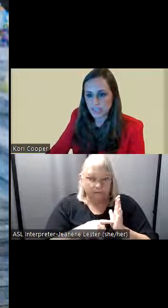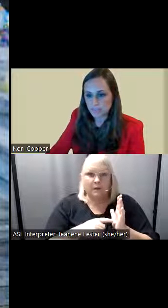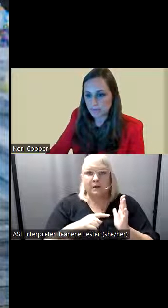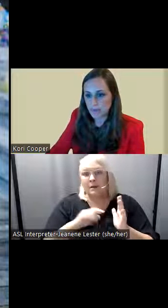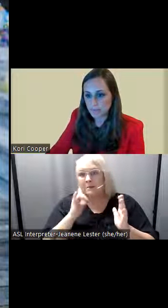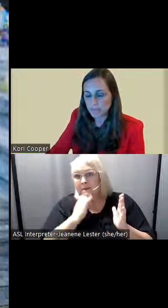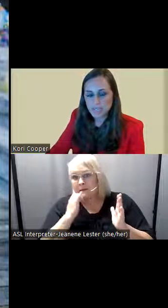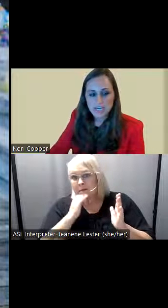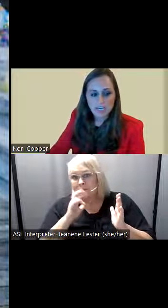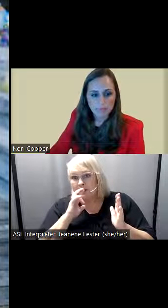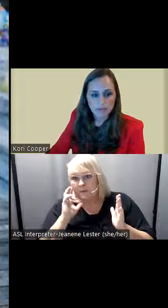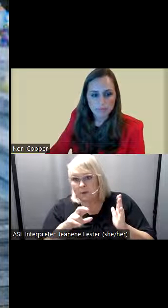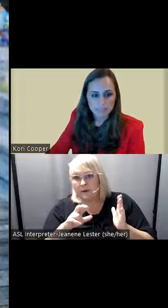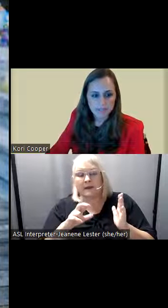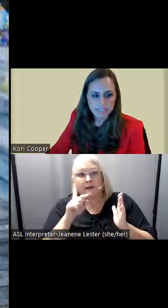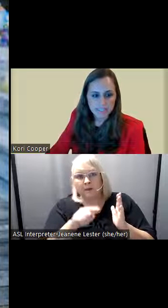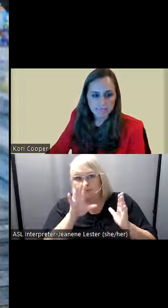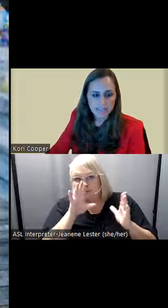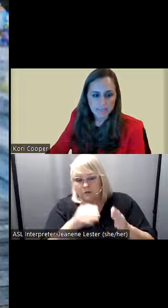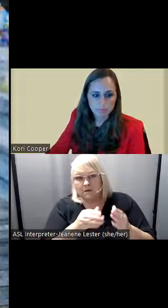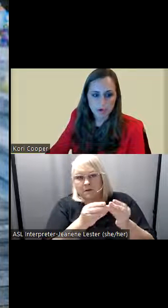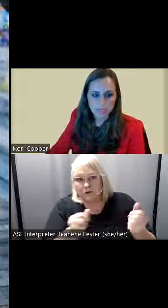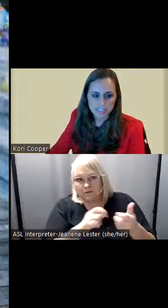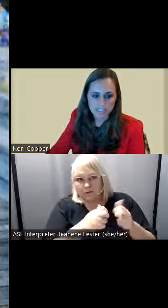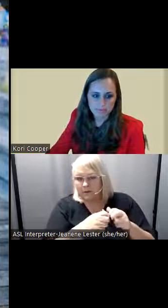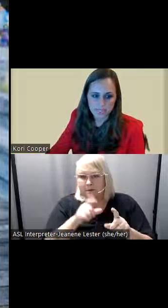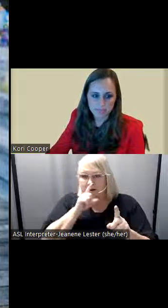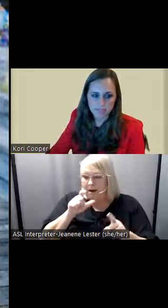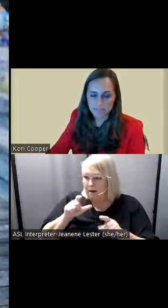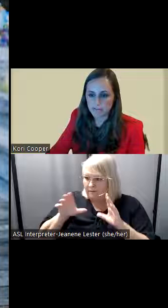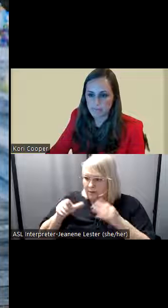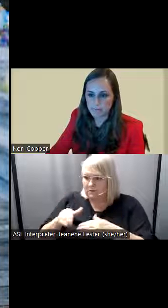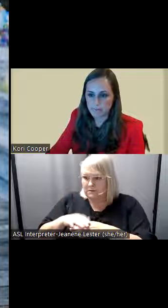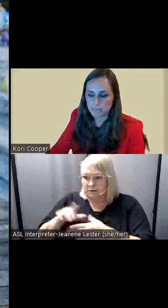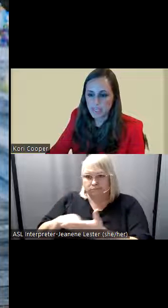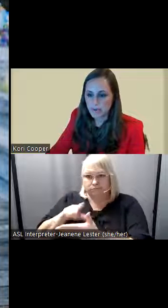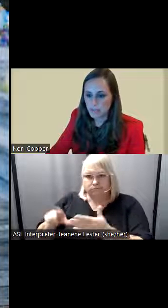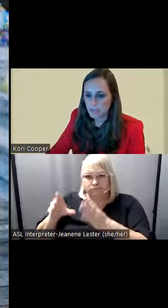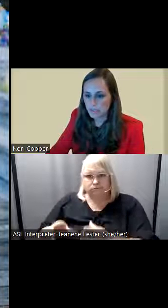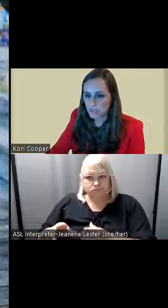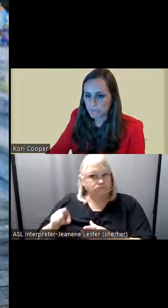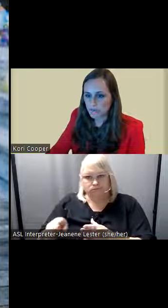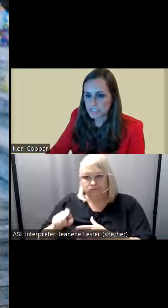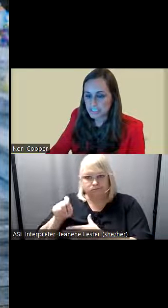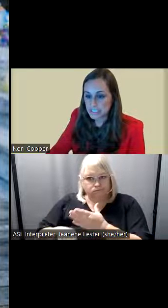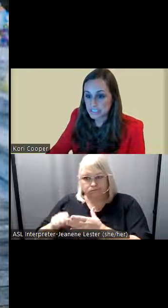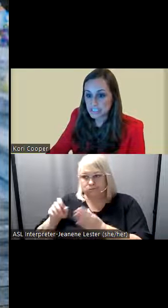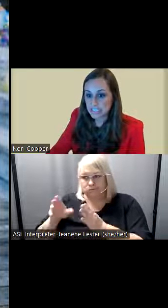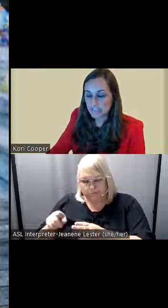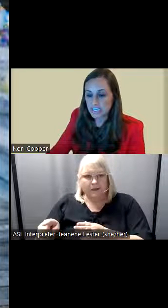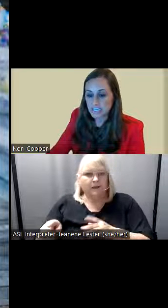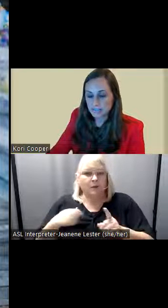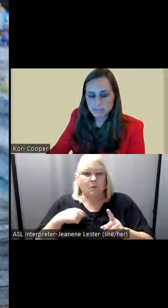is on solving the problem, not writing up the person, and I can report patient safety mistakes without fear of punishment. And really, we're looking for a